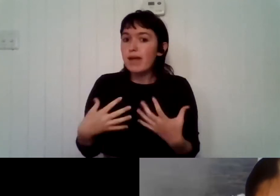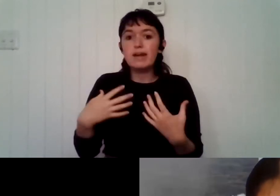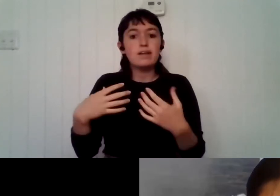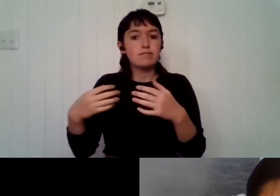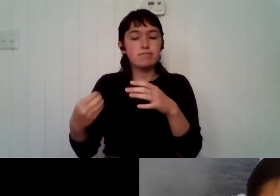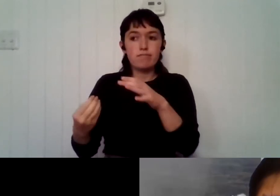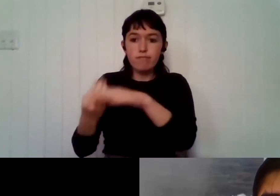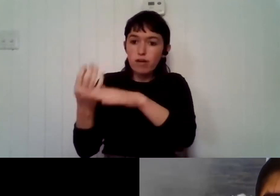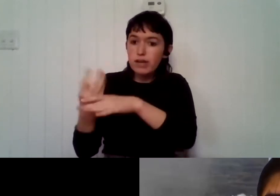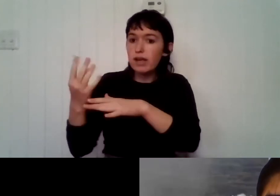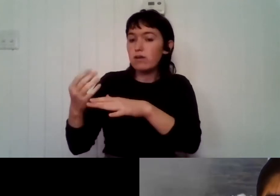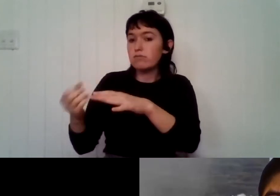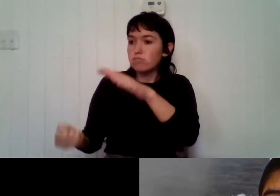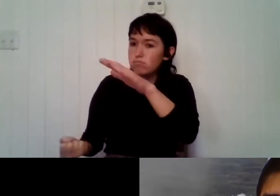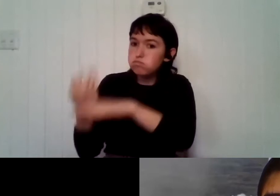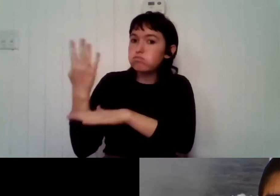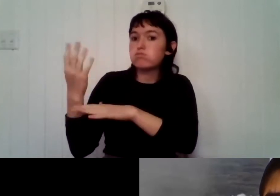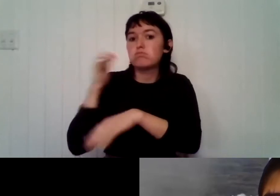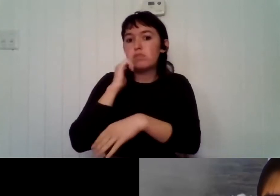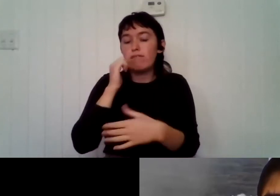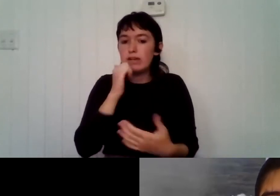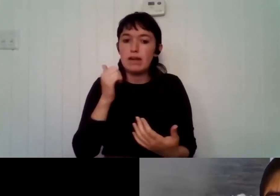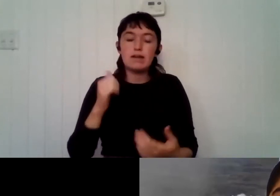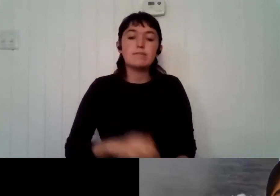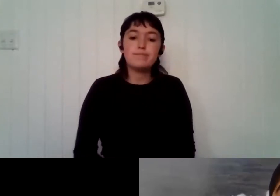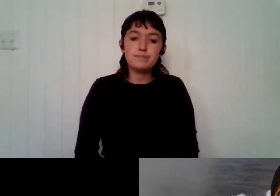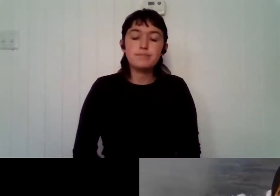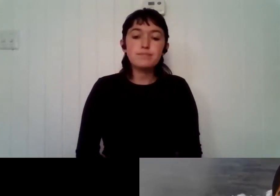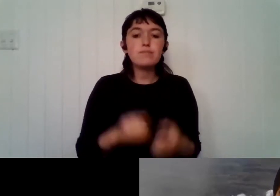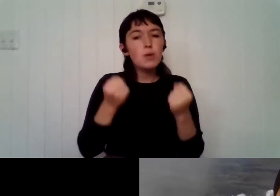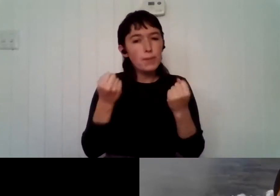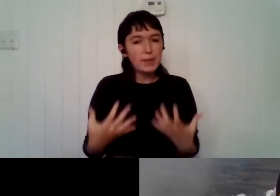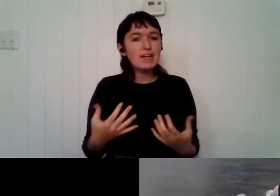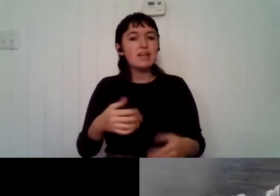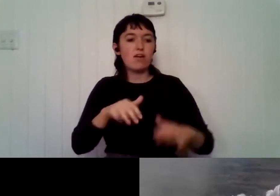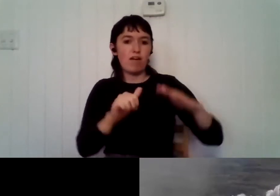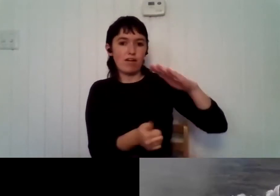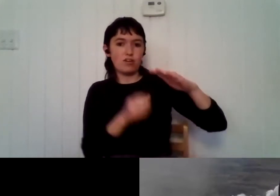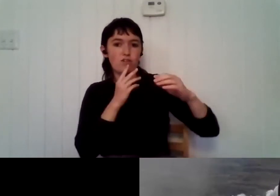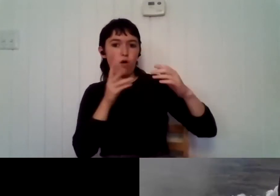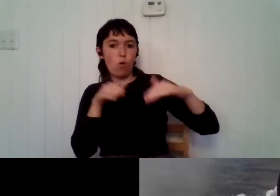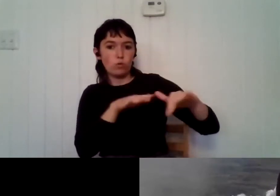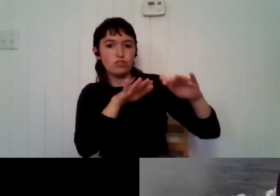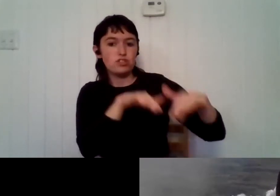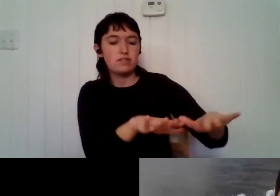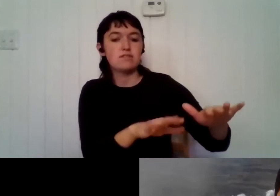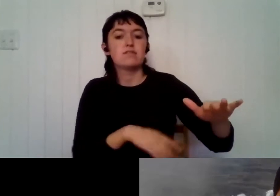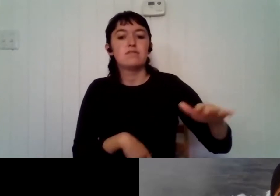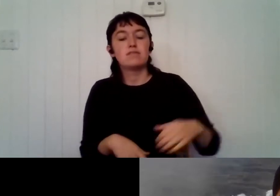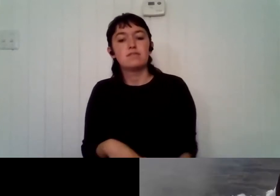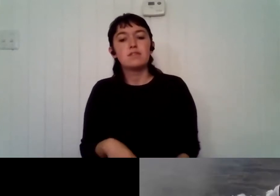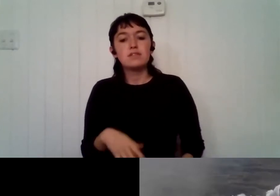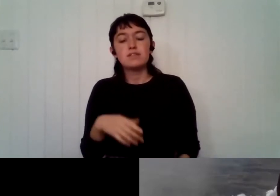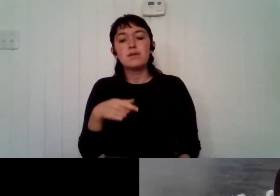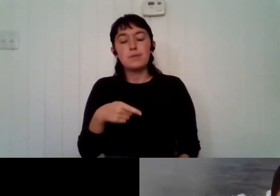are under the ocean. So they are mid-ocean ridges. It's basically where the Earth is spreading